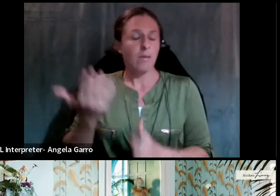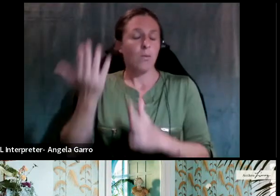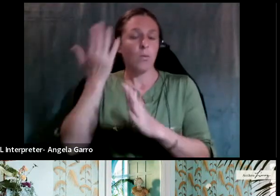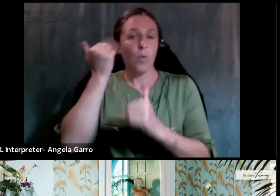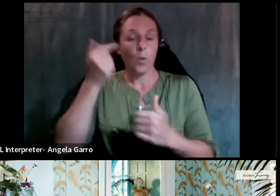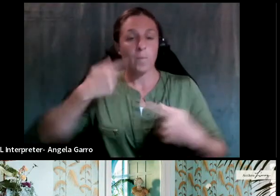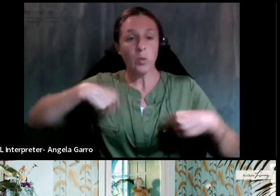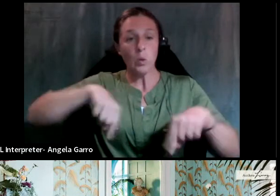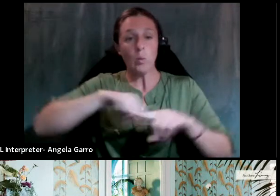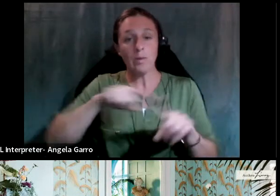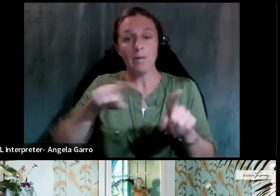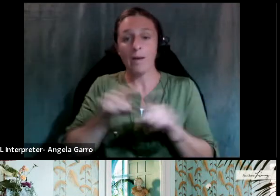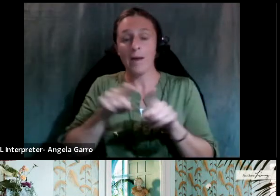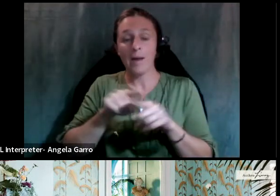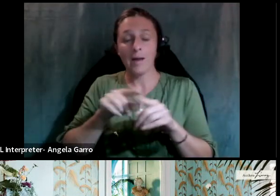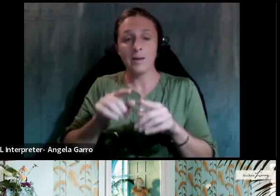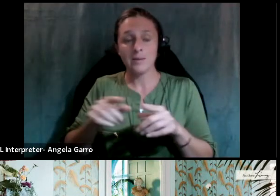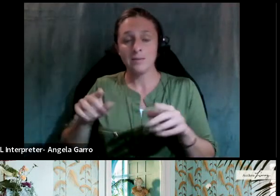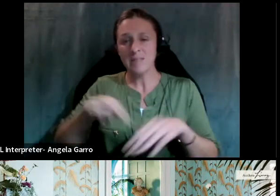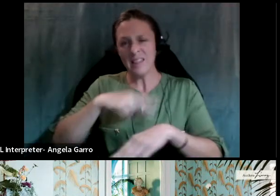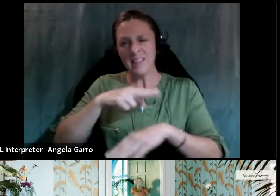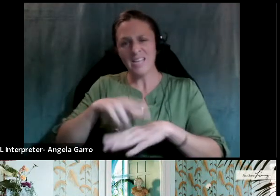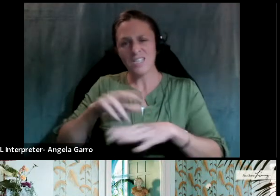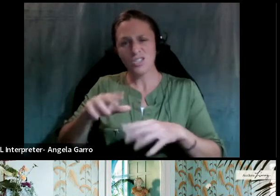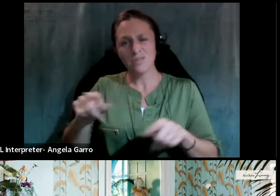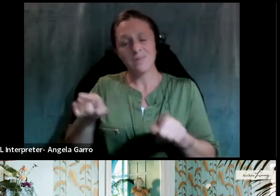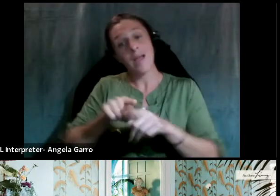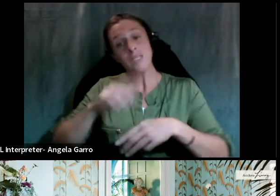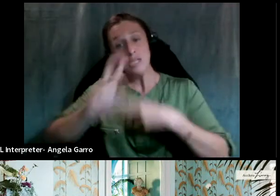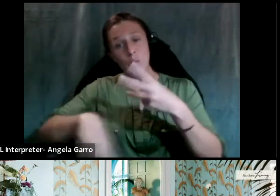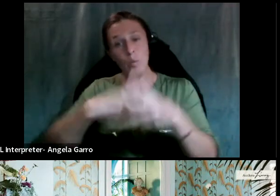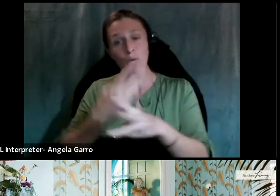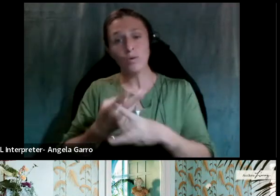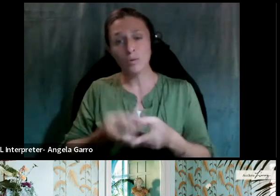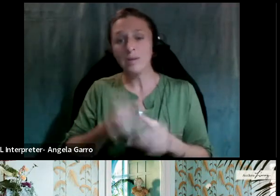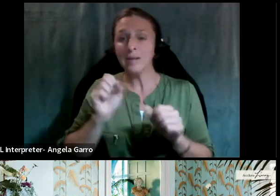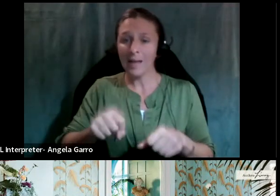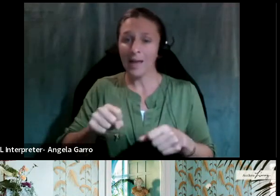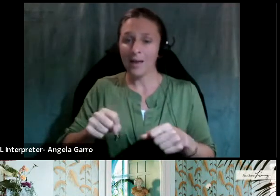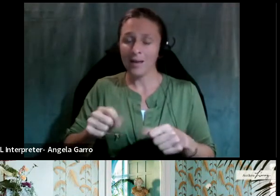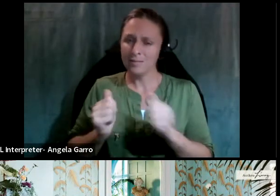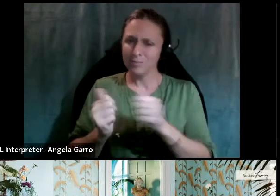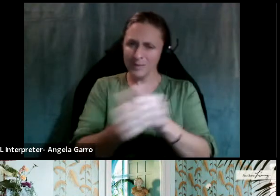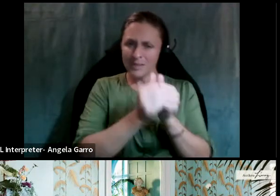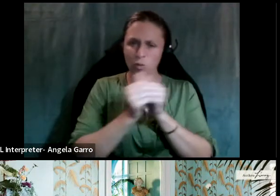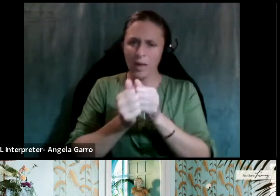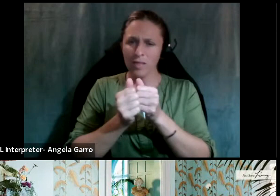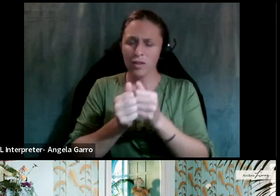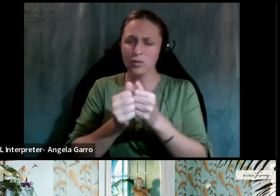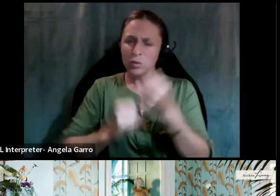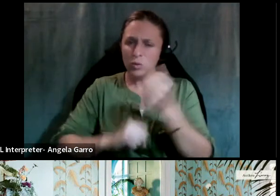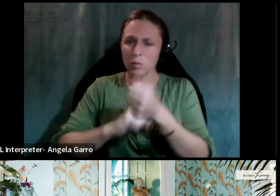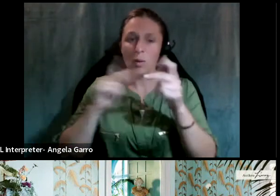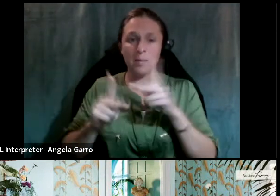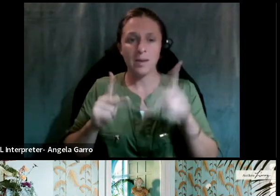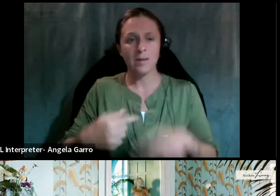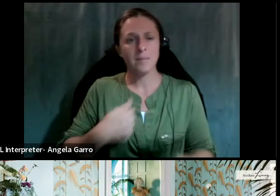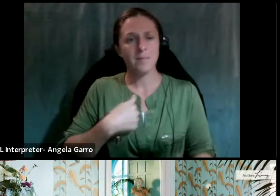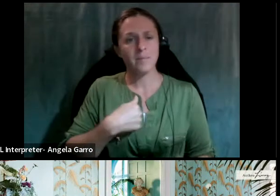as a collective nation, or as the world, could get together and support people. I was curious, and